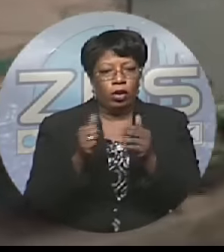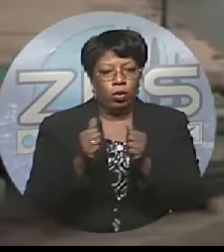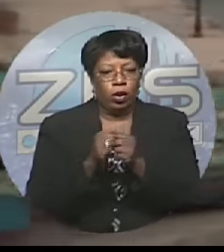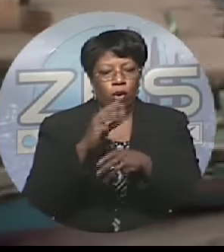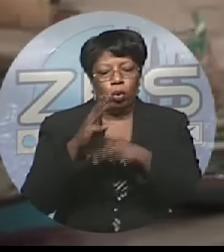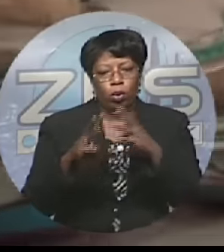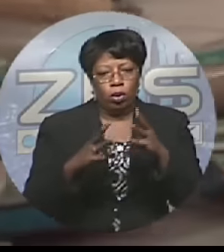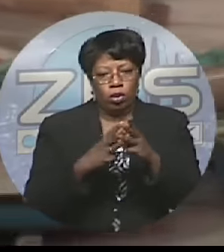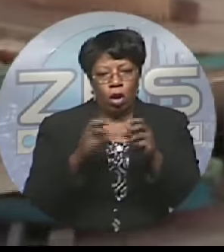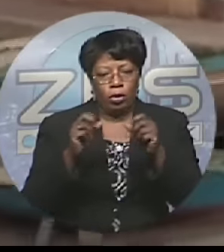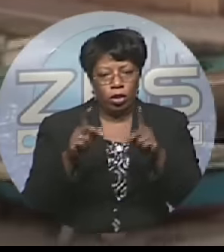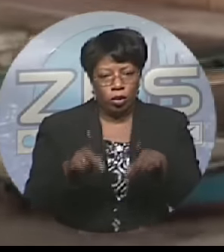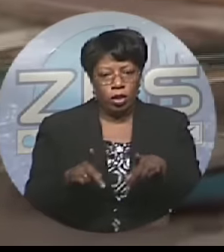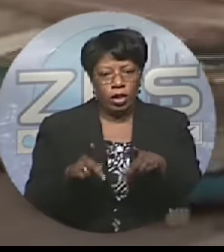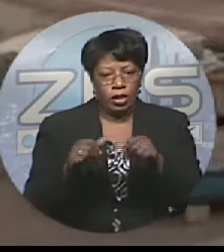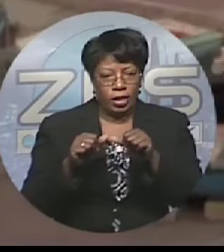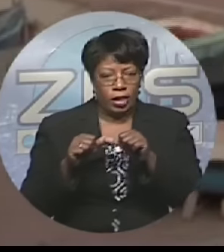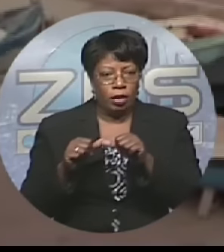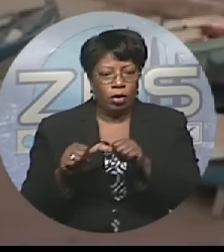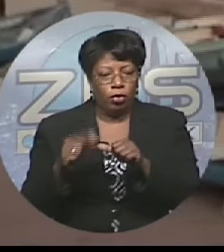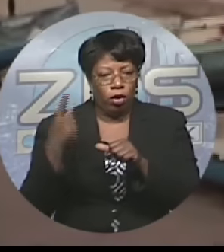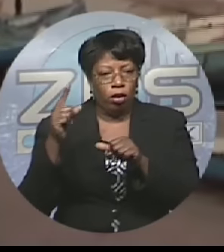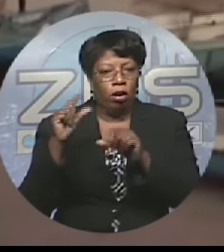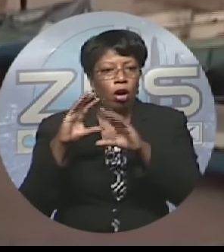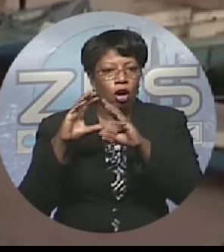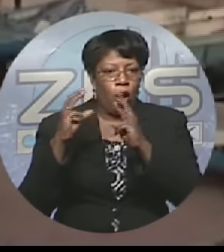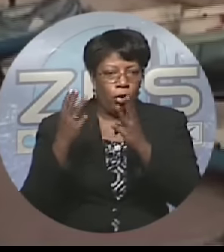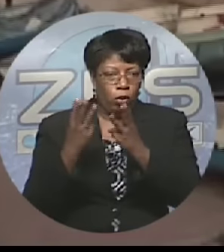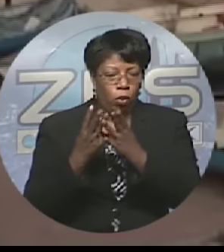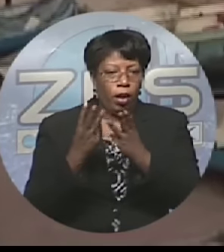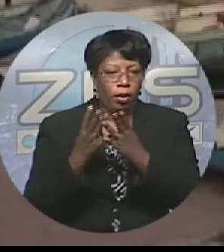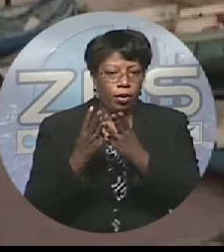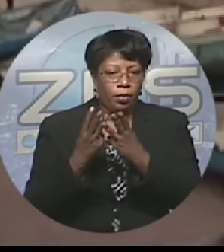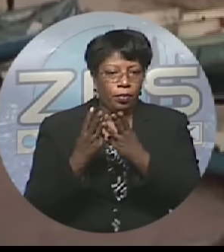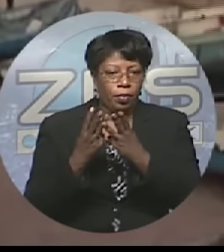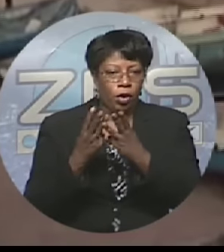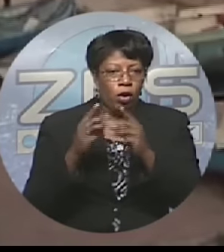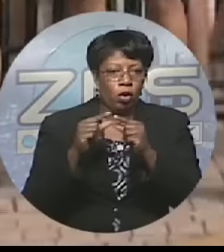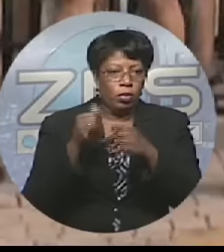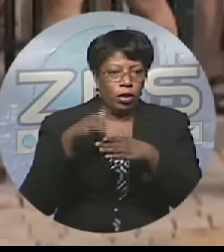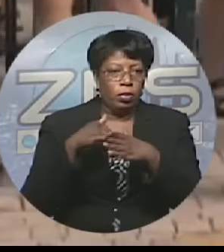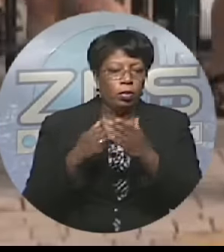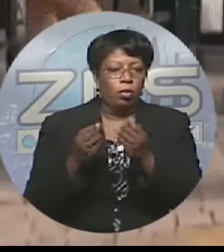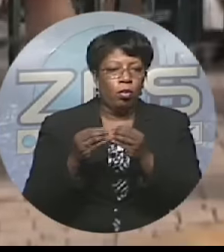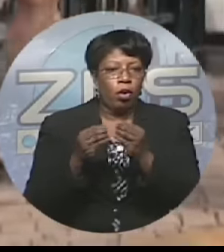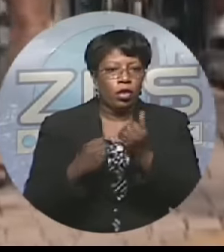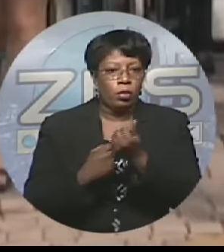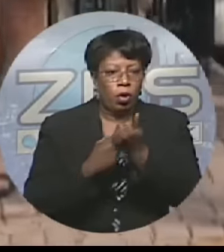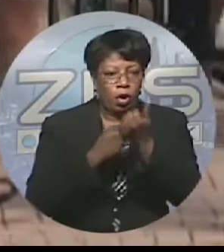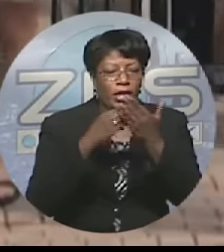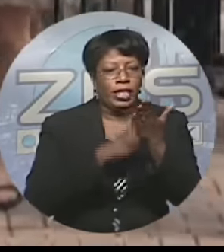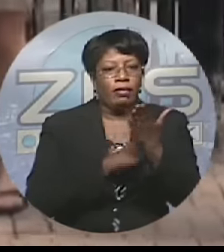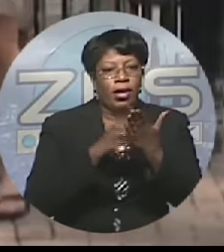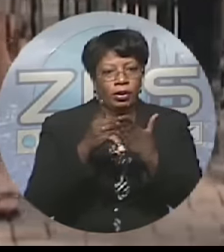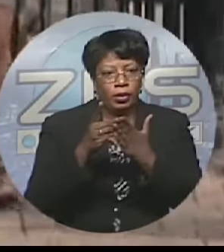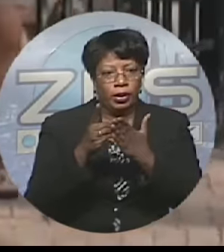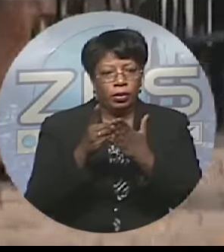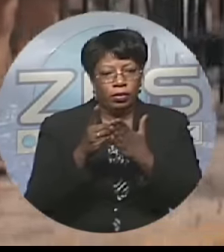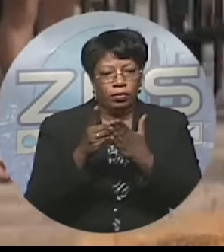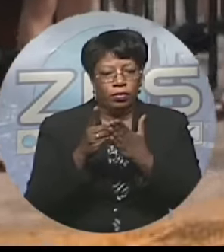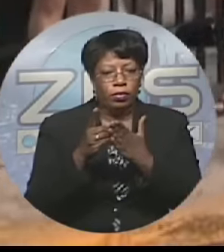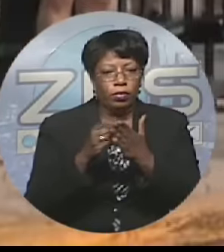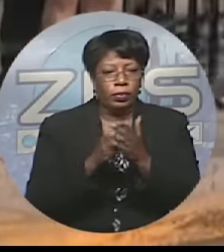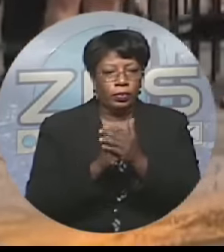growth opportunities and sustainability for the Commonwealth, the body ought to be more supportive in development rather than reacting with a high degree